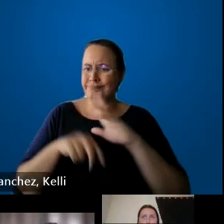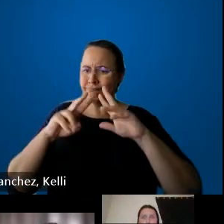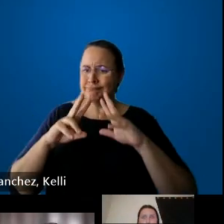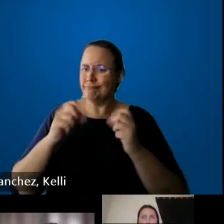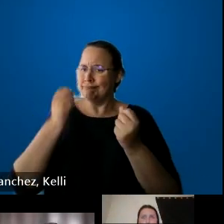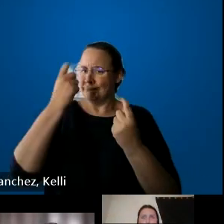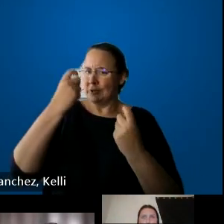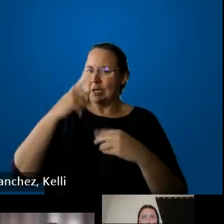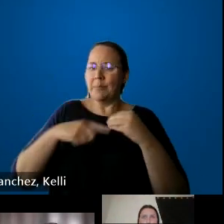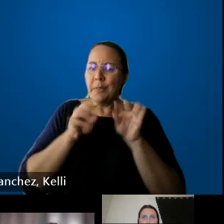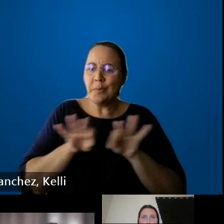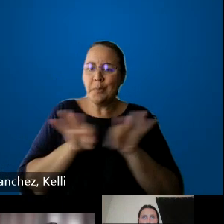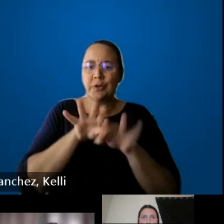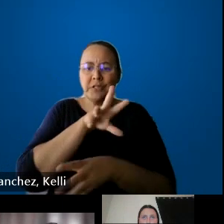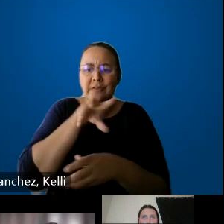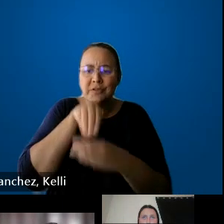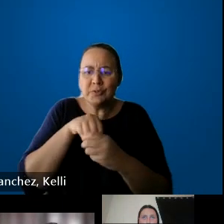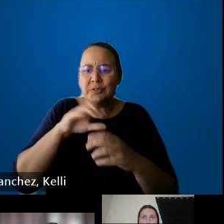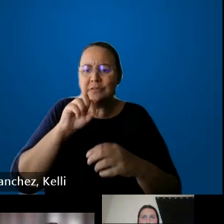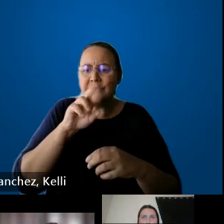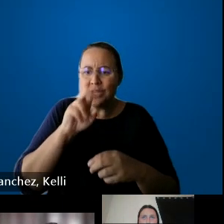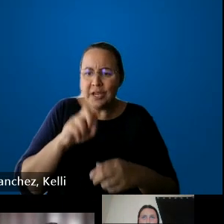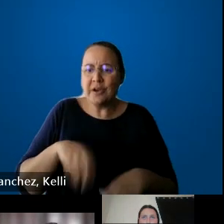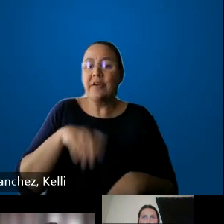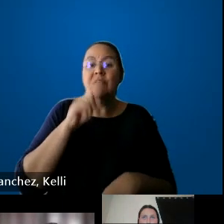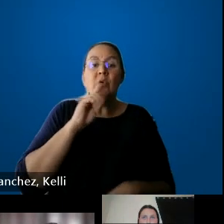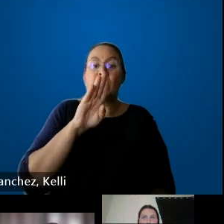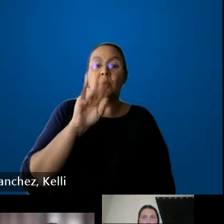the importance of inclusive care for BIPOC,